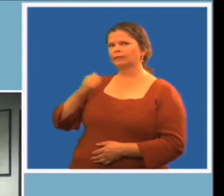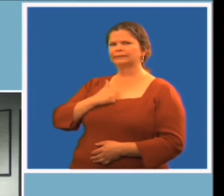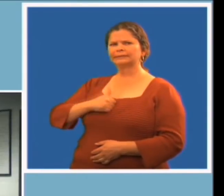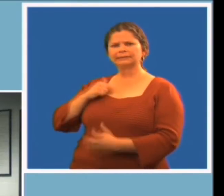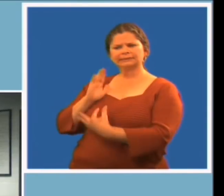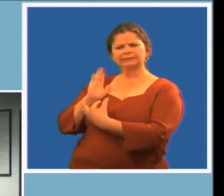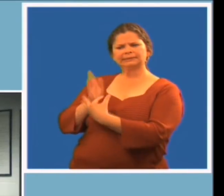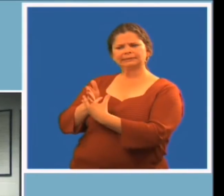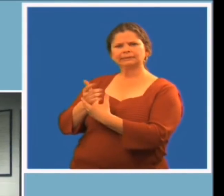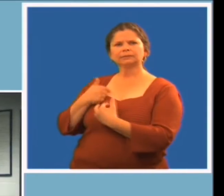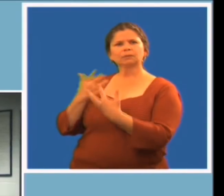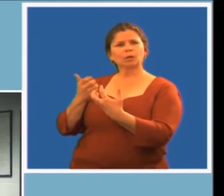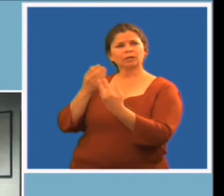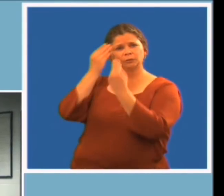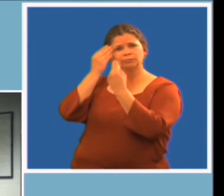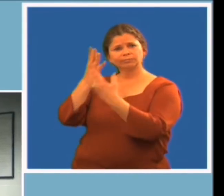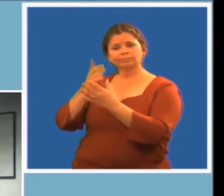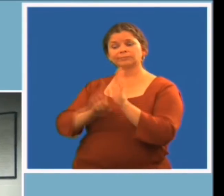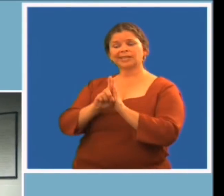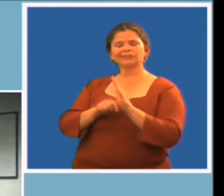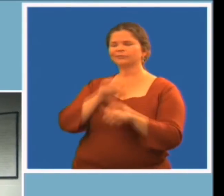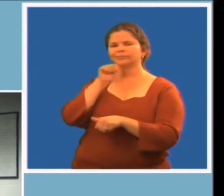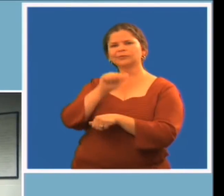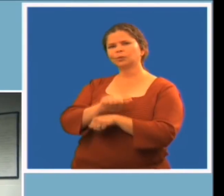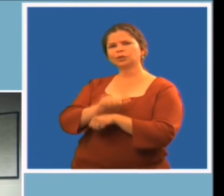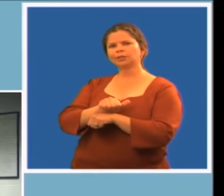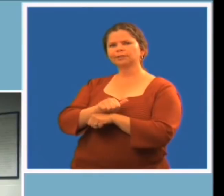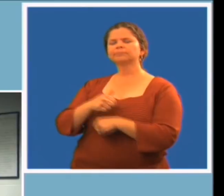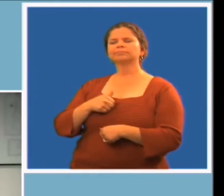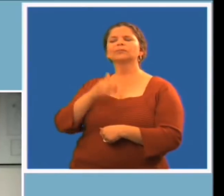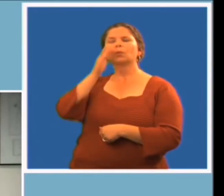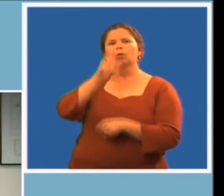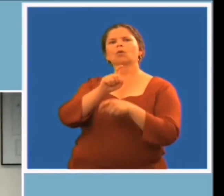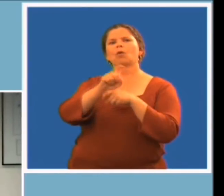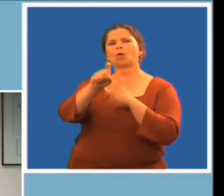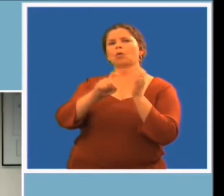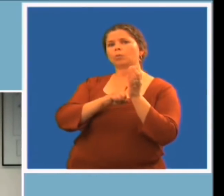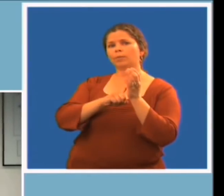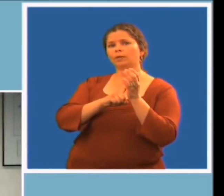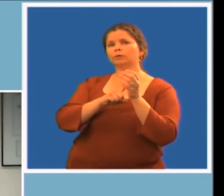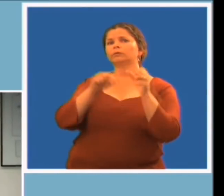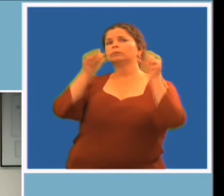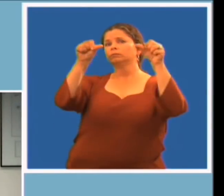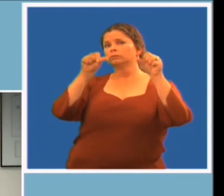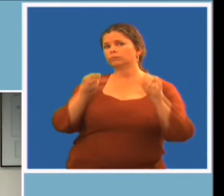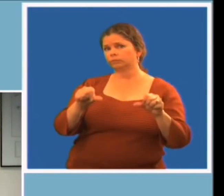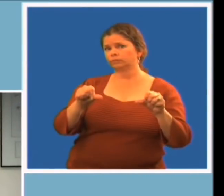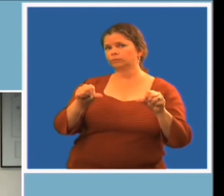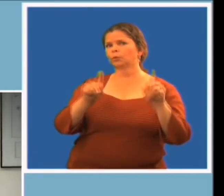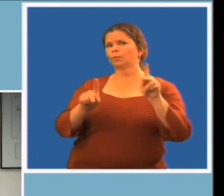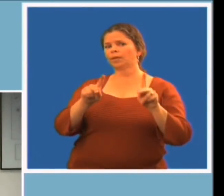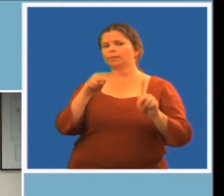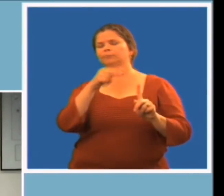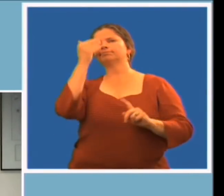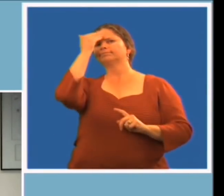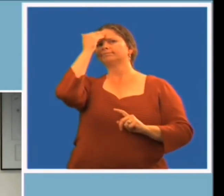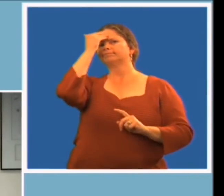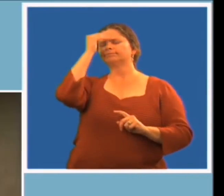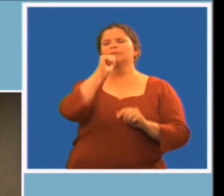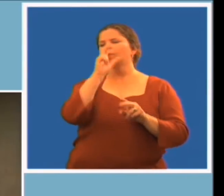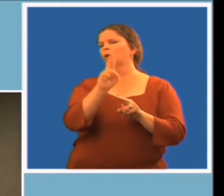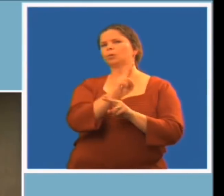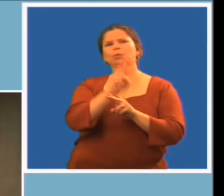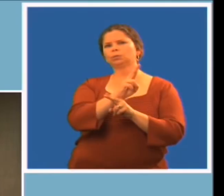Hello, Mr. Furrow. Sorry to interrupt. I just want to let you know that the elevator's down, and I will have a sign put up and call the repair